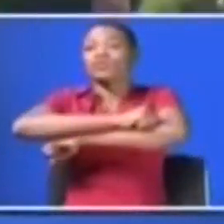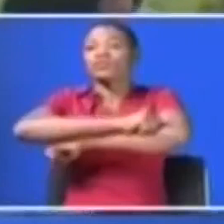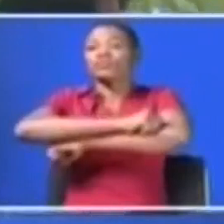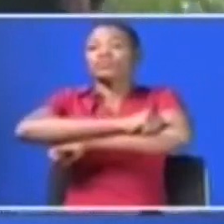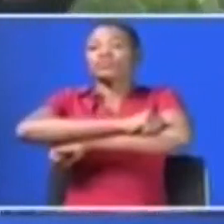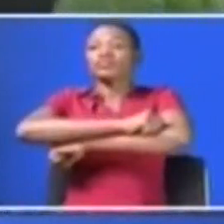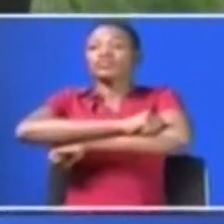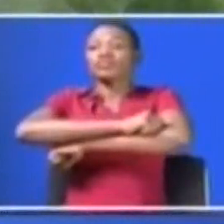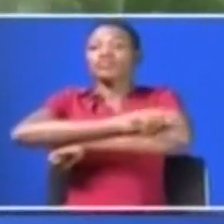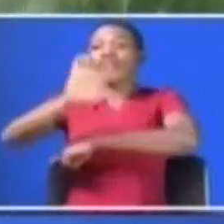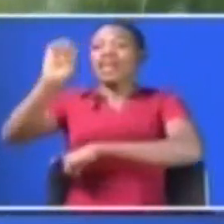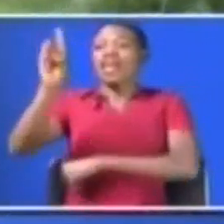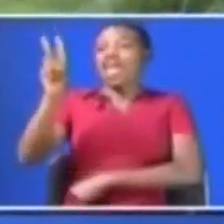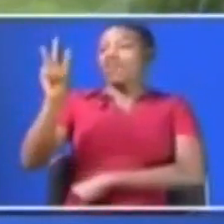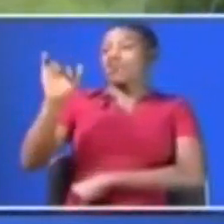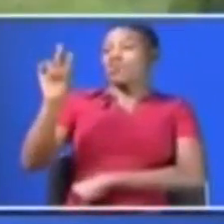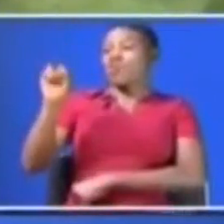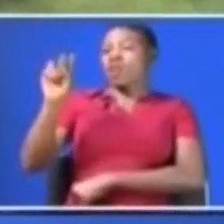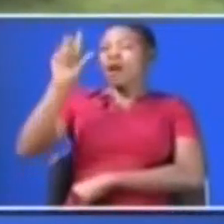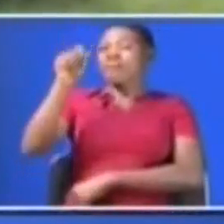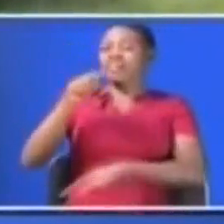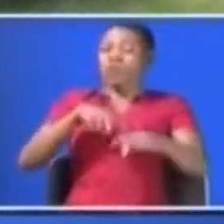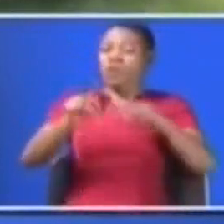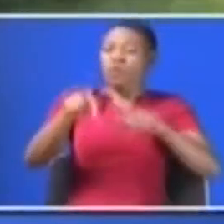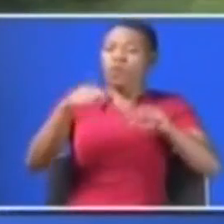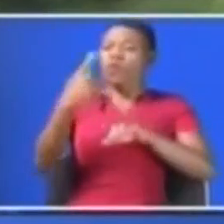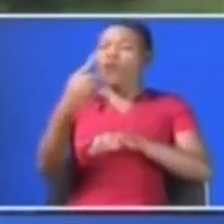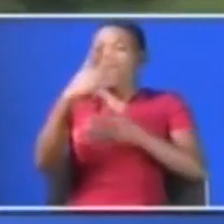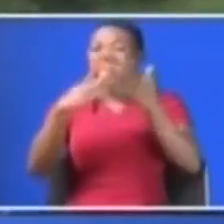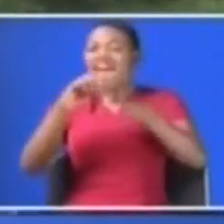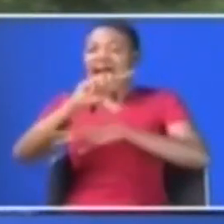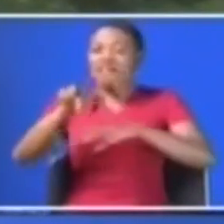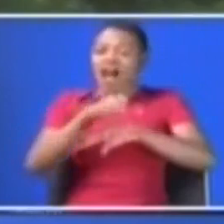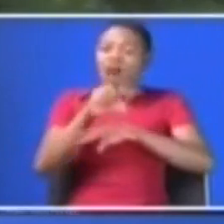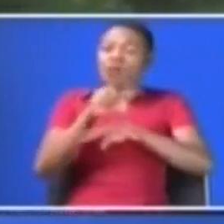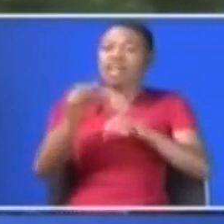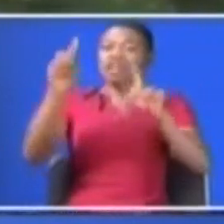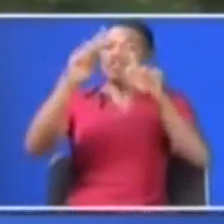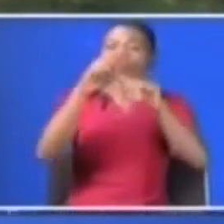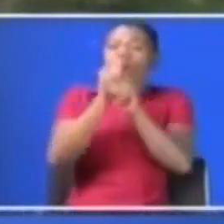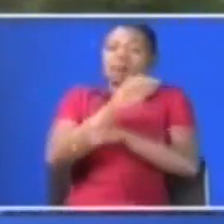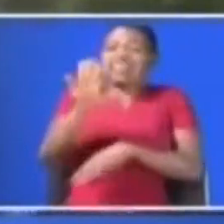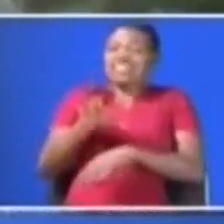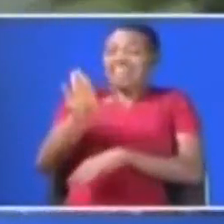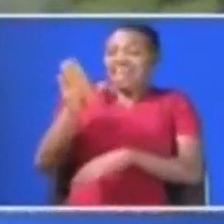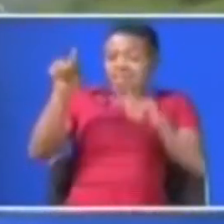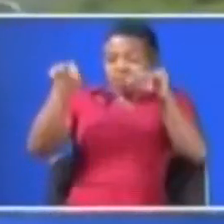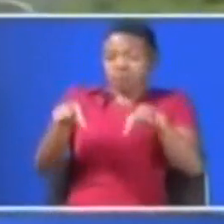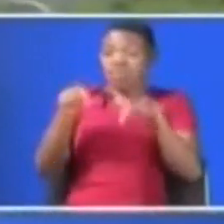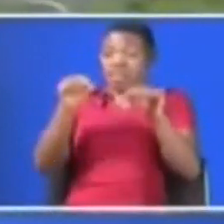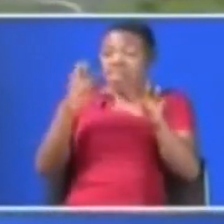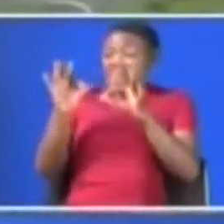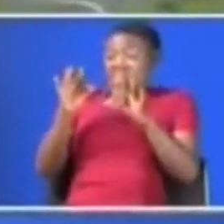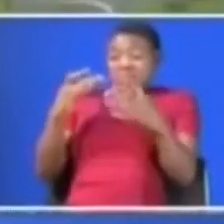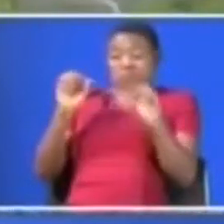As for Edwin, he will have to trek for 1.5 hours from Nairobi's Kawangware to his workplace in Lavington today. If he